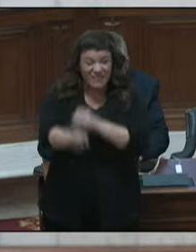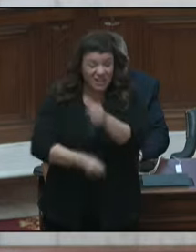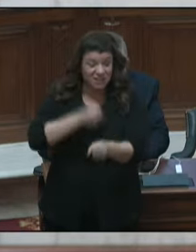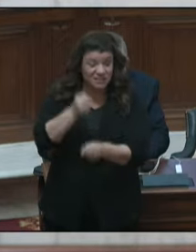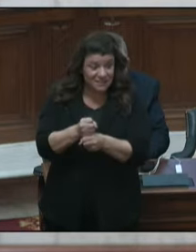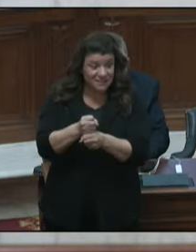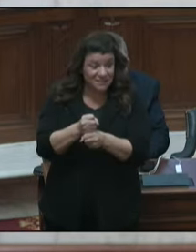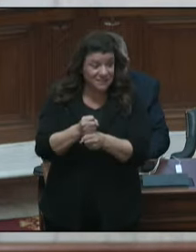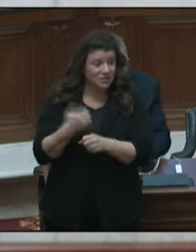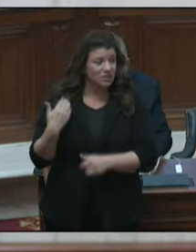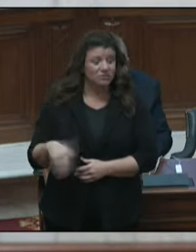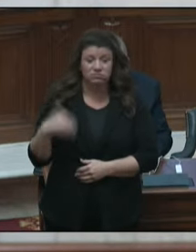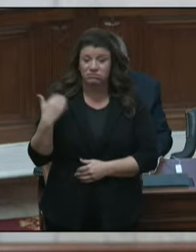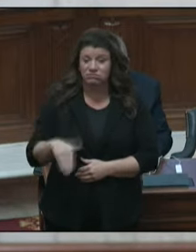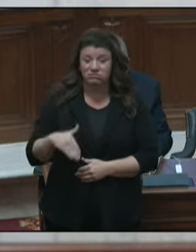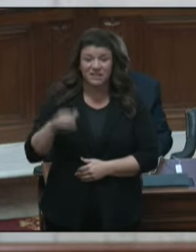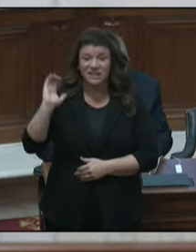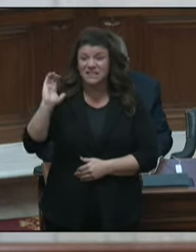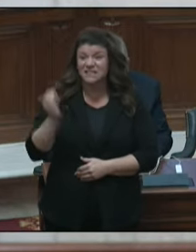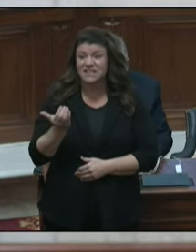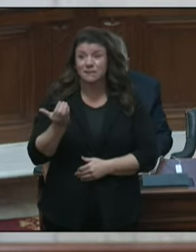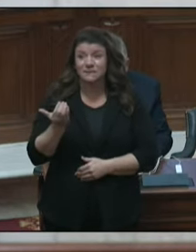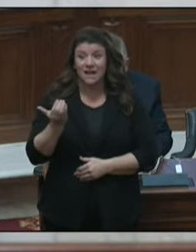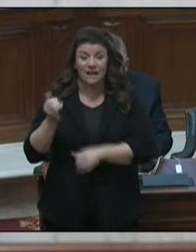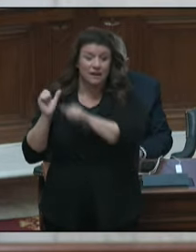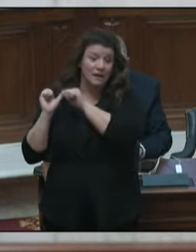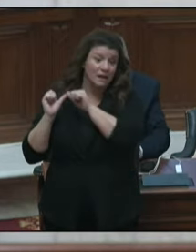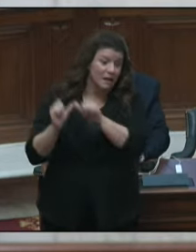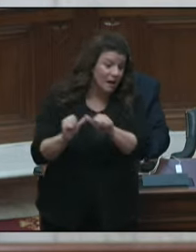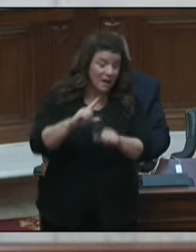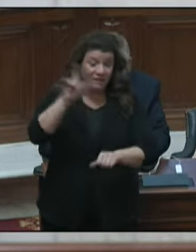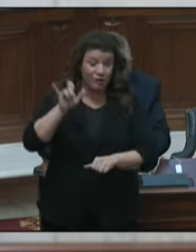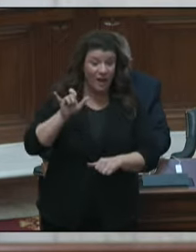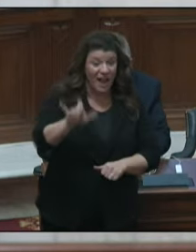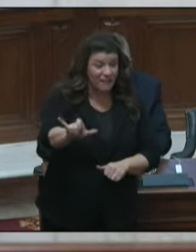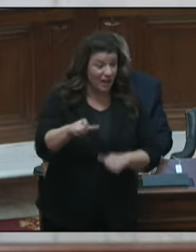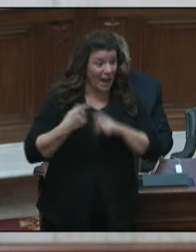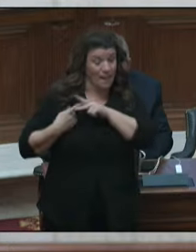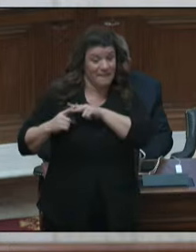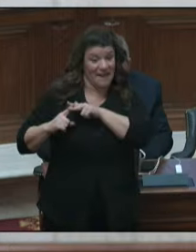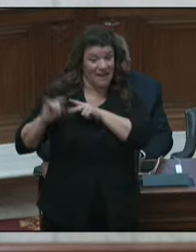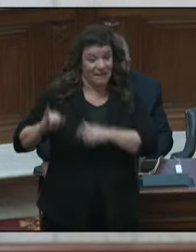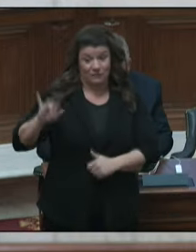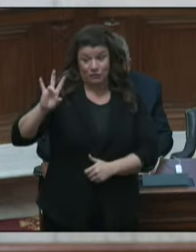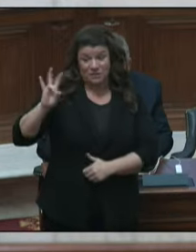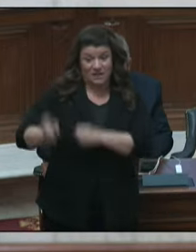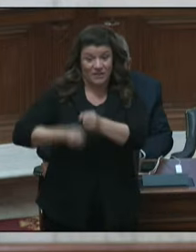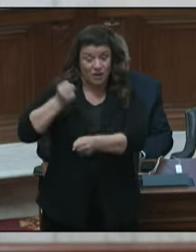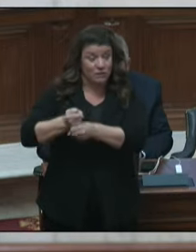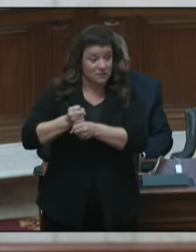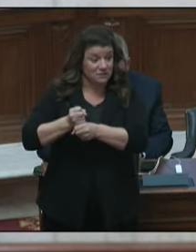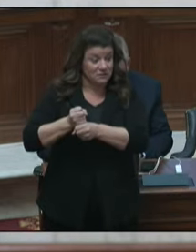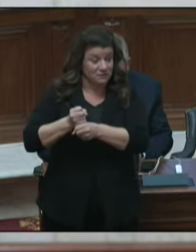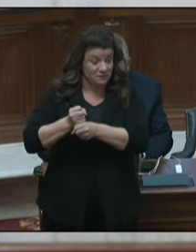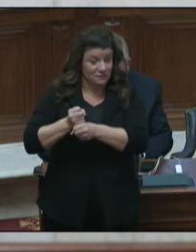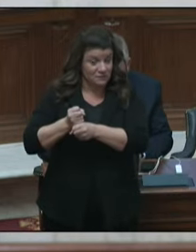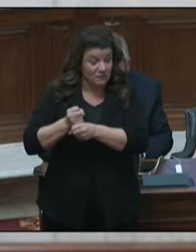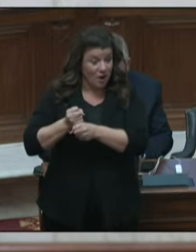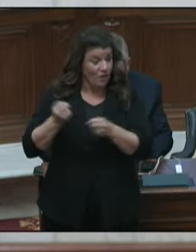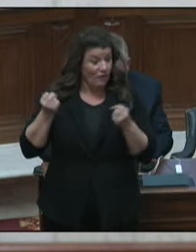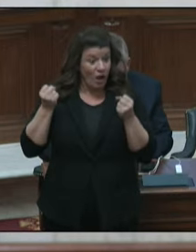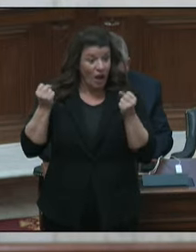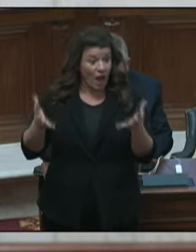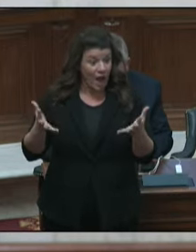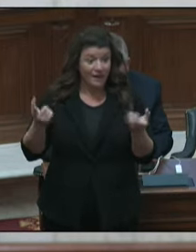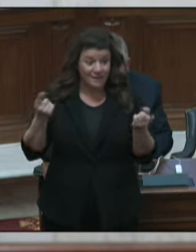7 years. My gosh, it seemed like an eternity when it all started. For a lot, it's gone